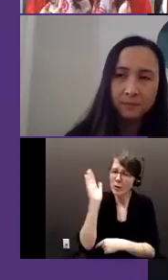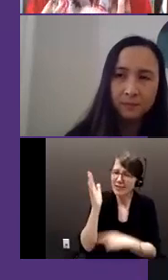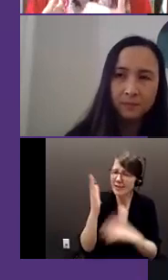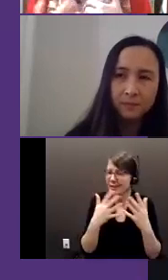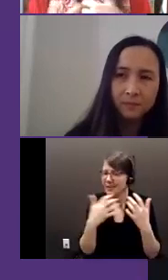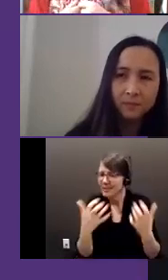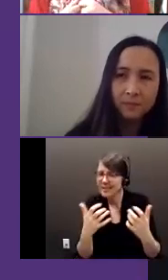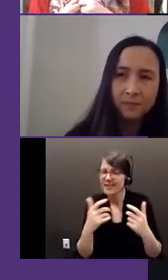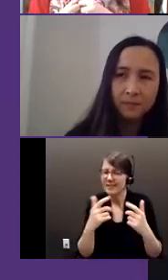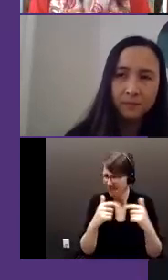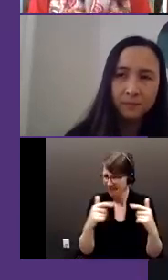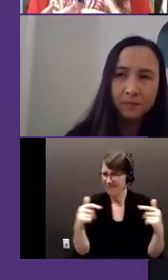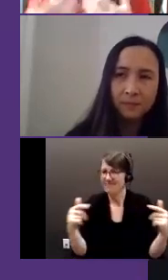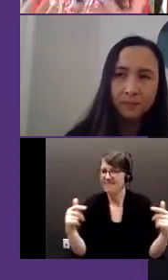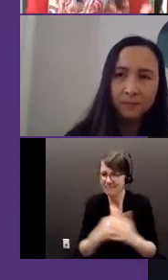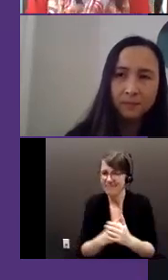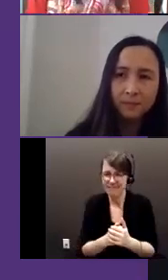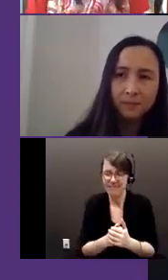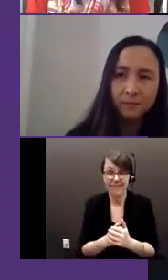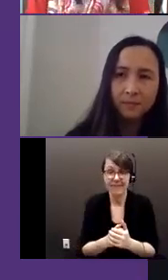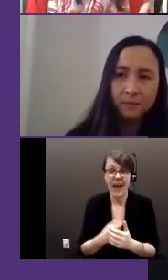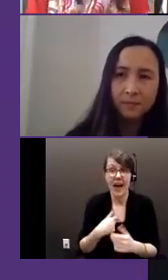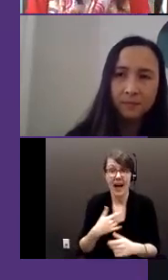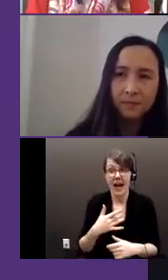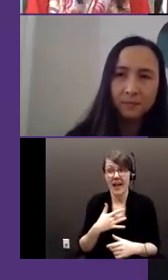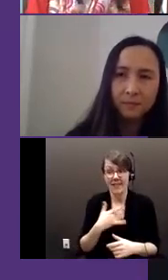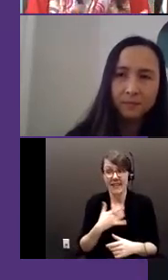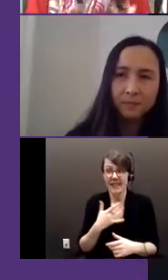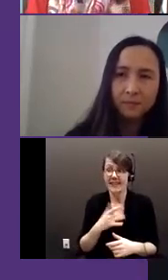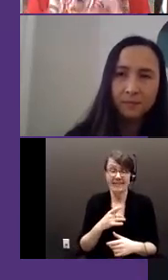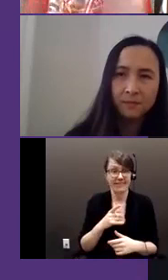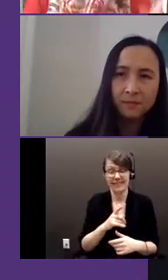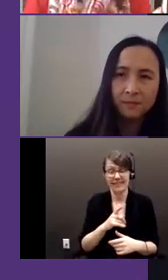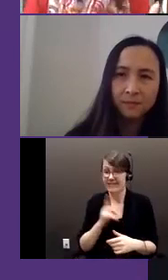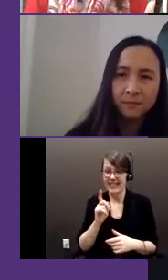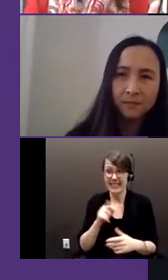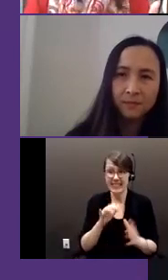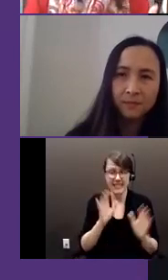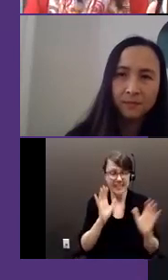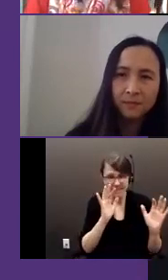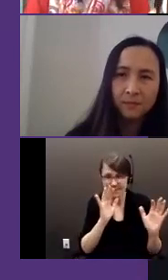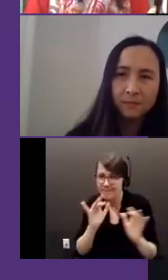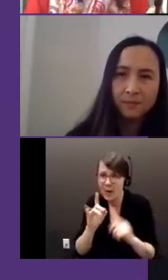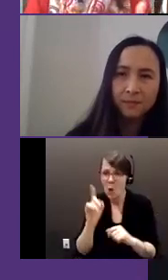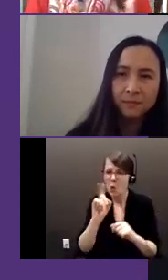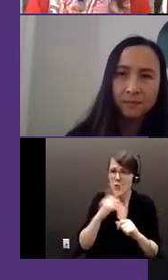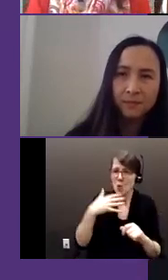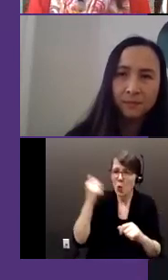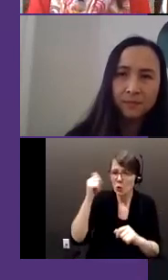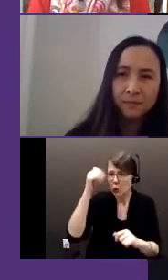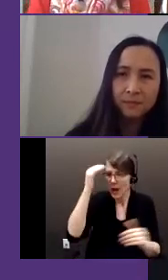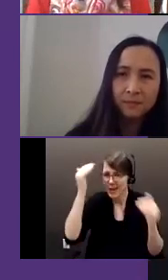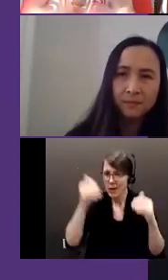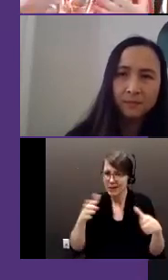engagement. Because I think those are the folks that we need to be talking to. We need to be talking to those older adults